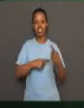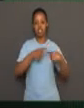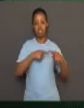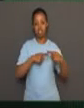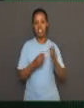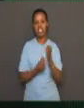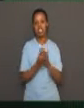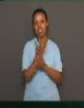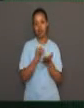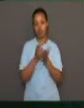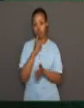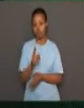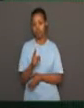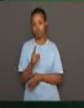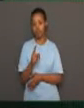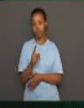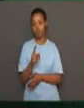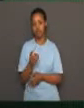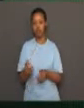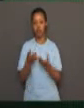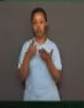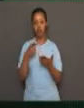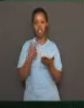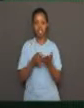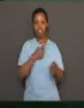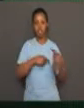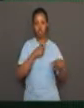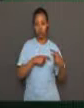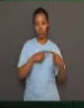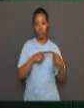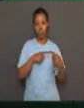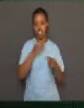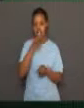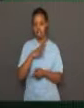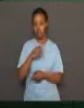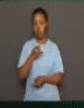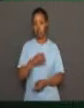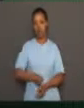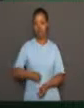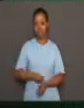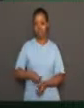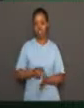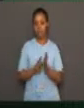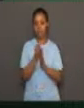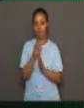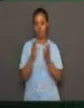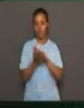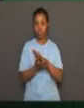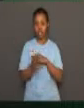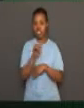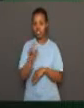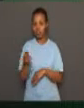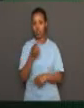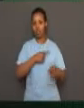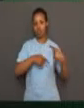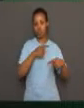the development. Many of these genes controlling the development of human embryo are exactly the same genes